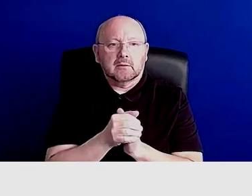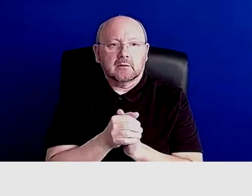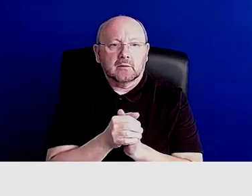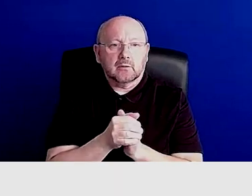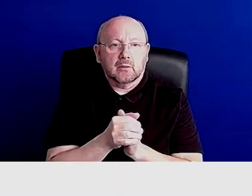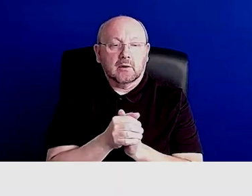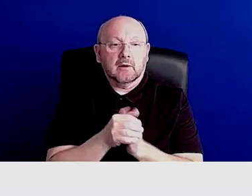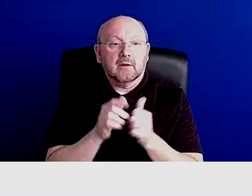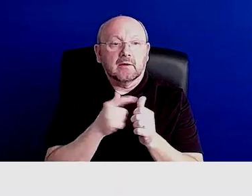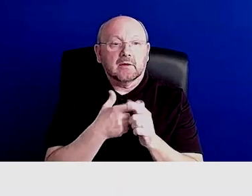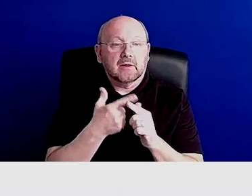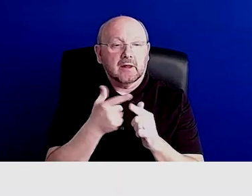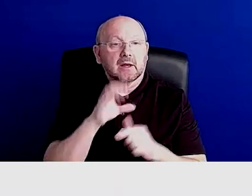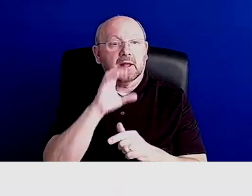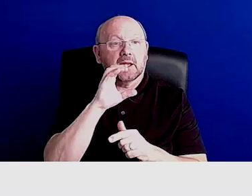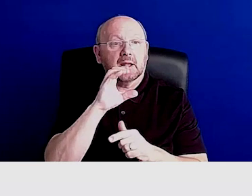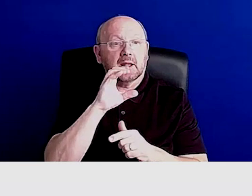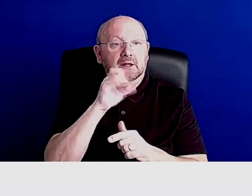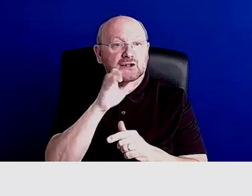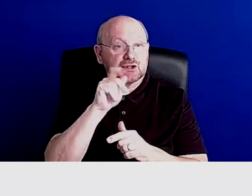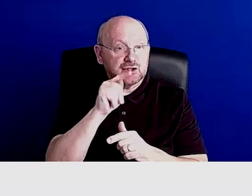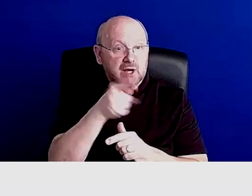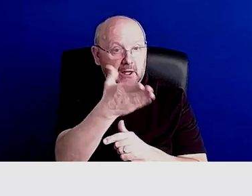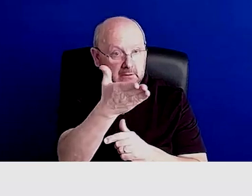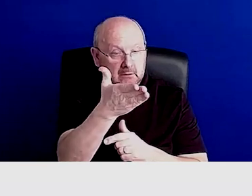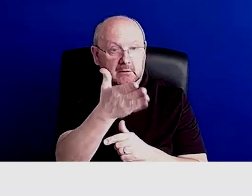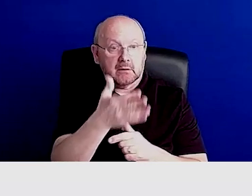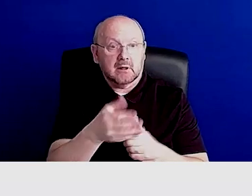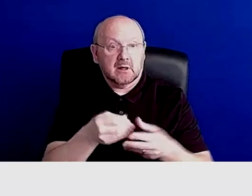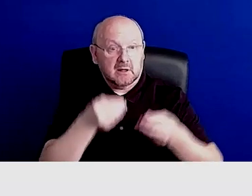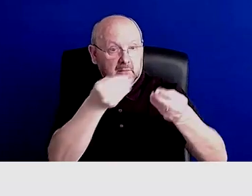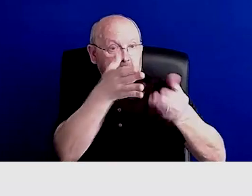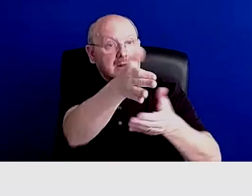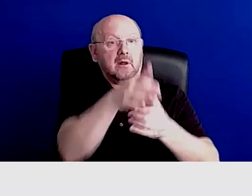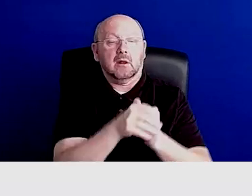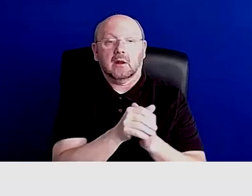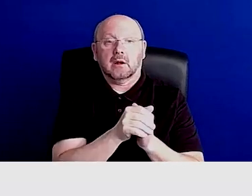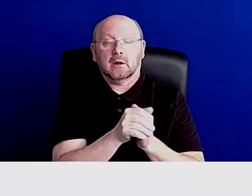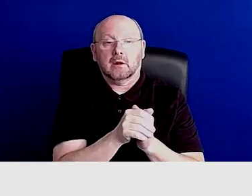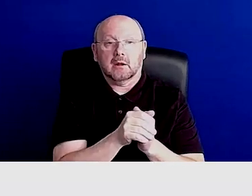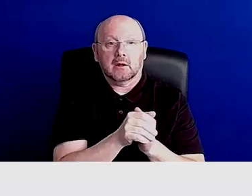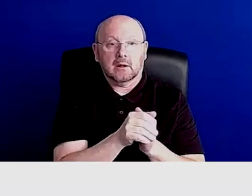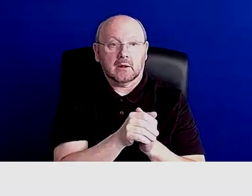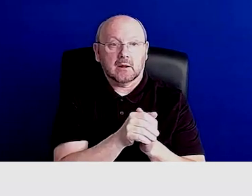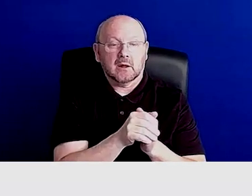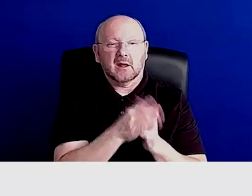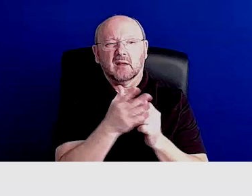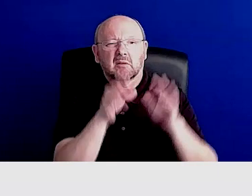Okay, so here's what ChatGPT did for me. Okay, creating pre-reading questions for students, da, da, da, da, gave me this whole little